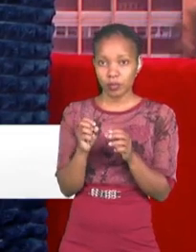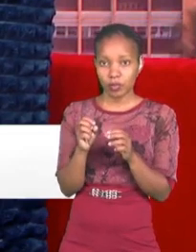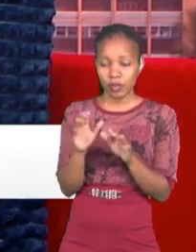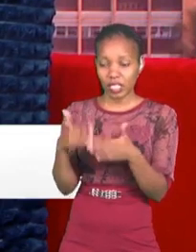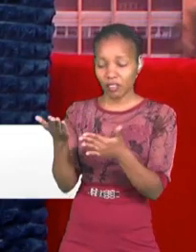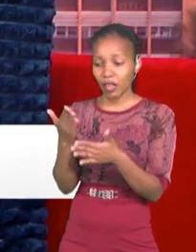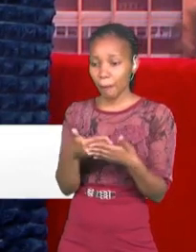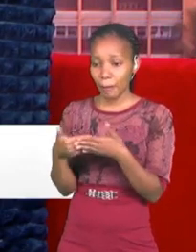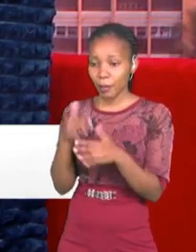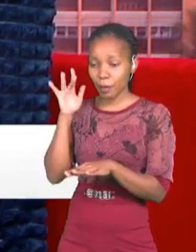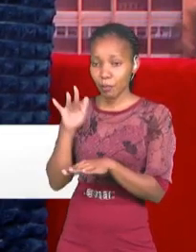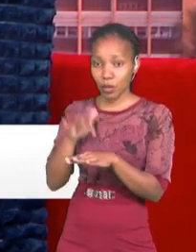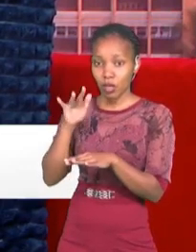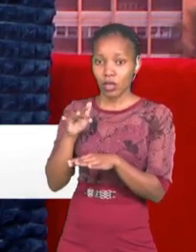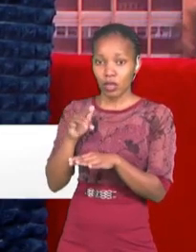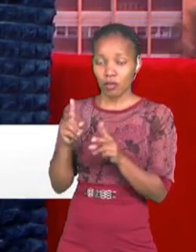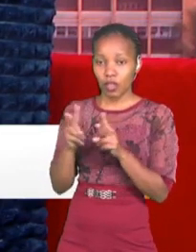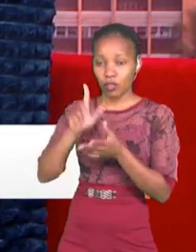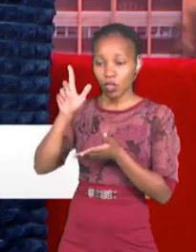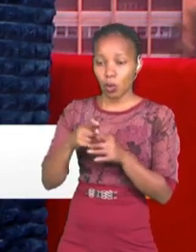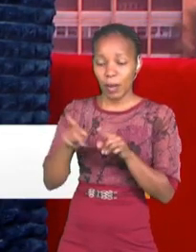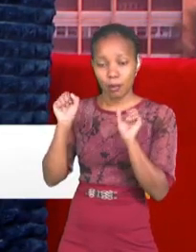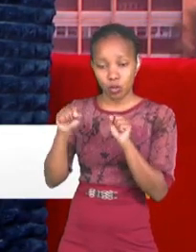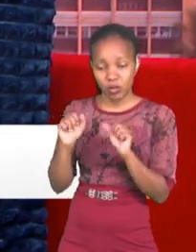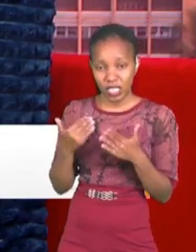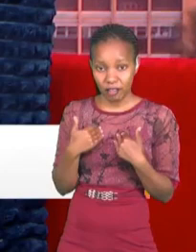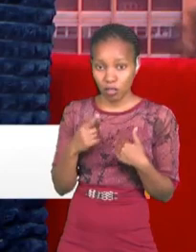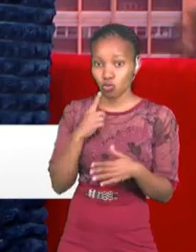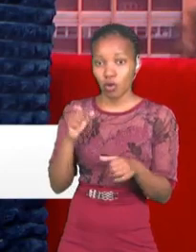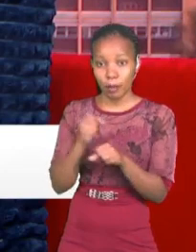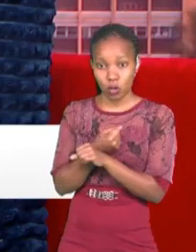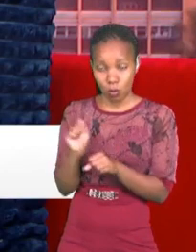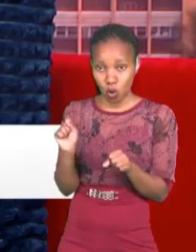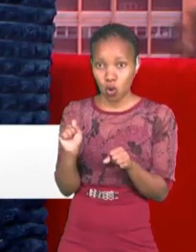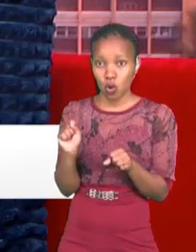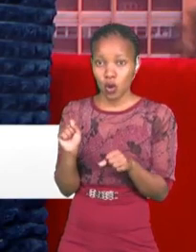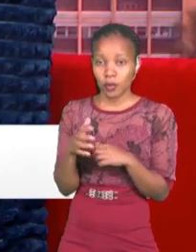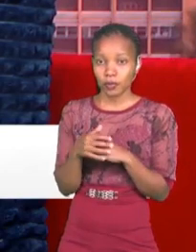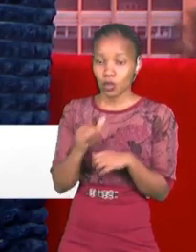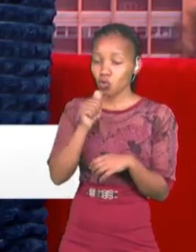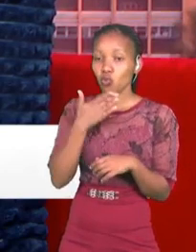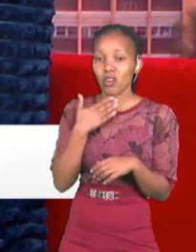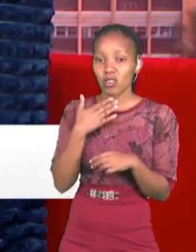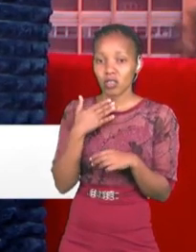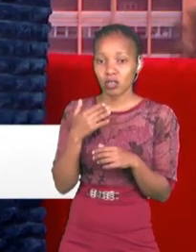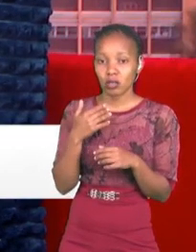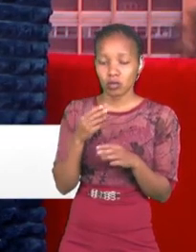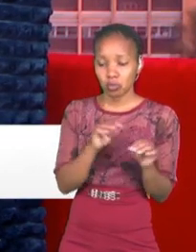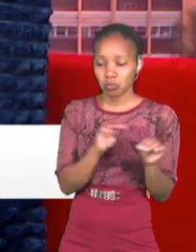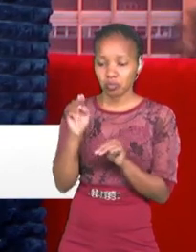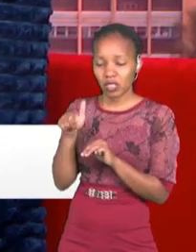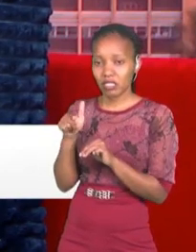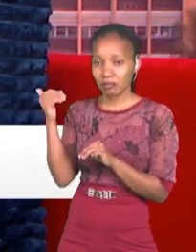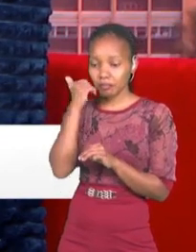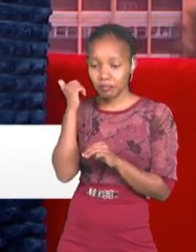infection is very low by very breast low. Milk, okay. but there is a possibility. Okay. So we cannot, we don't want to transfer these infections to